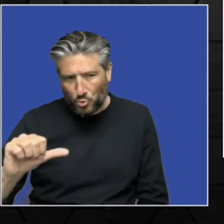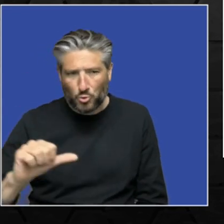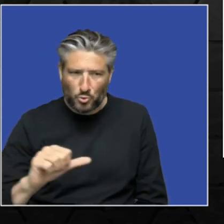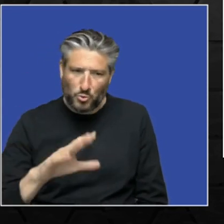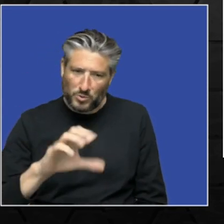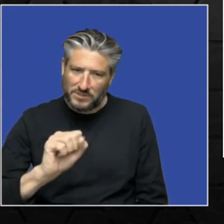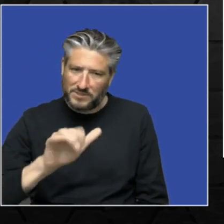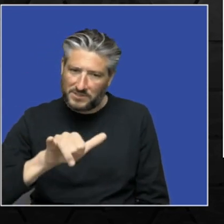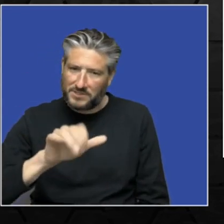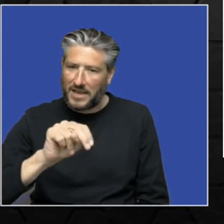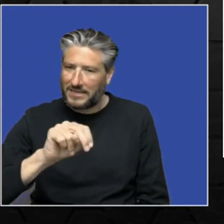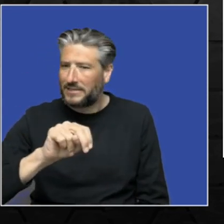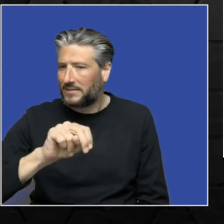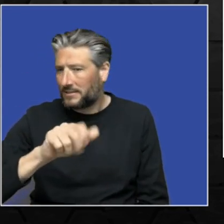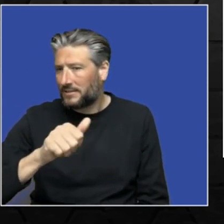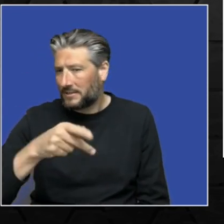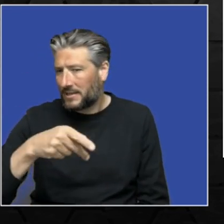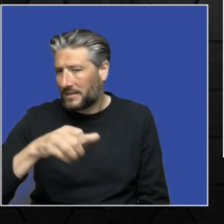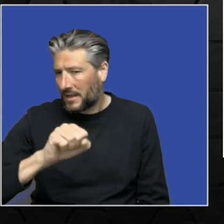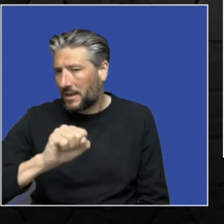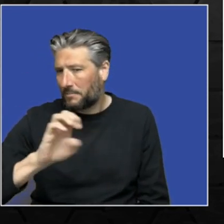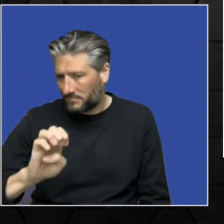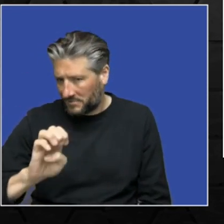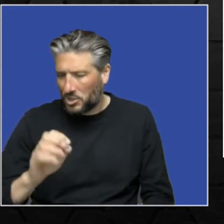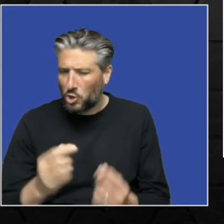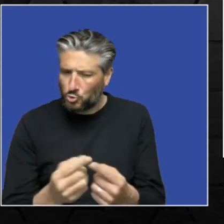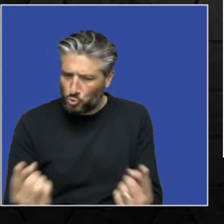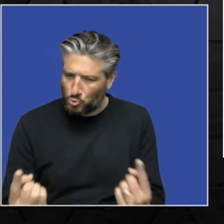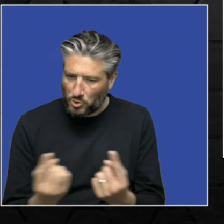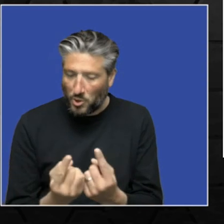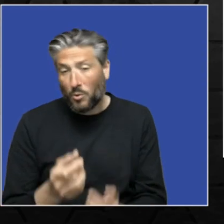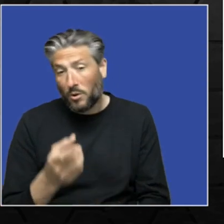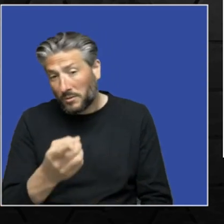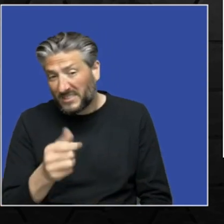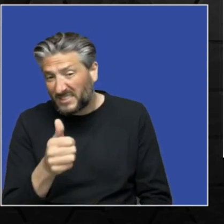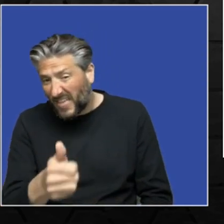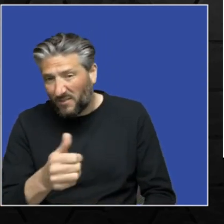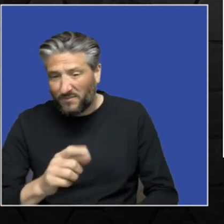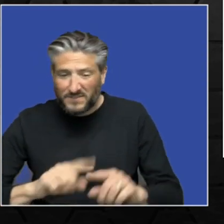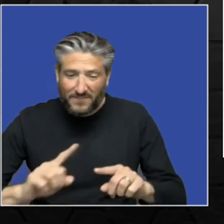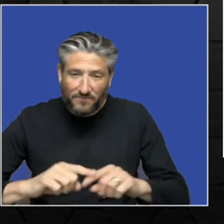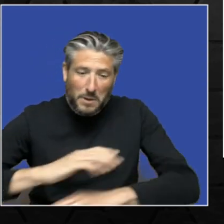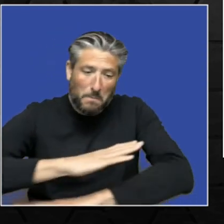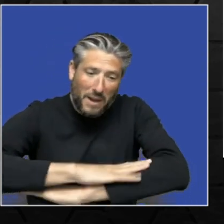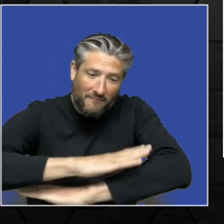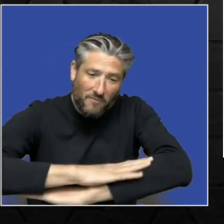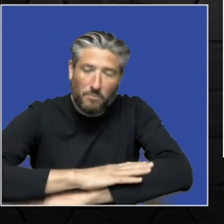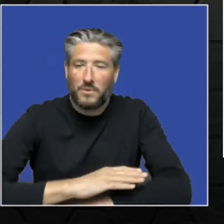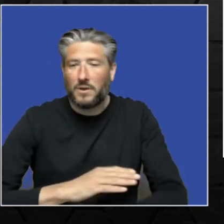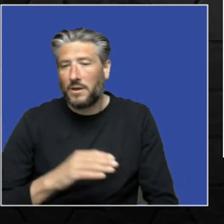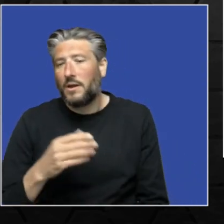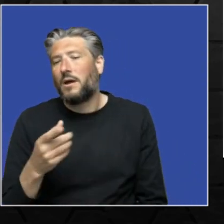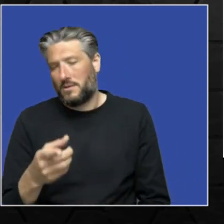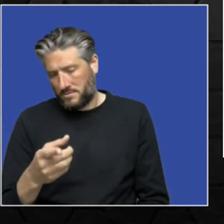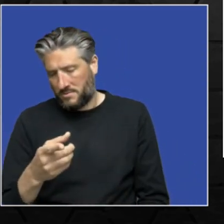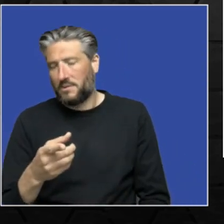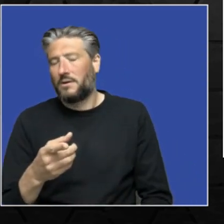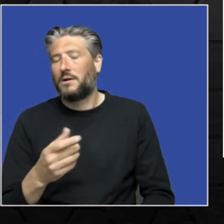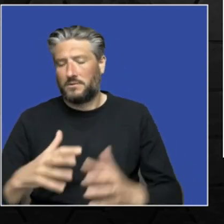Spark. If you're using your normal Conda platforms or Python platforms, you have to first install PySpark and then get started with